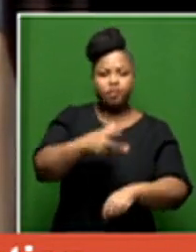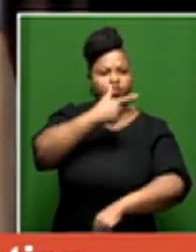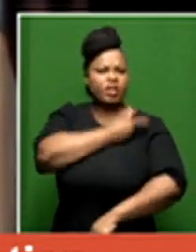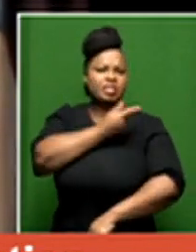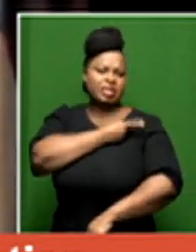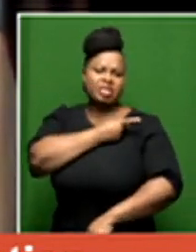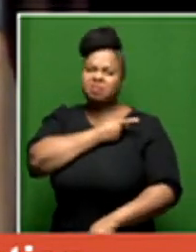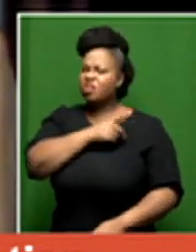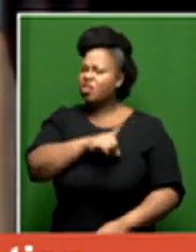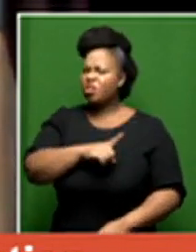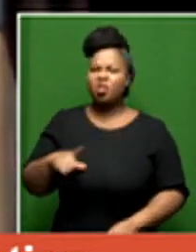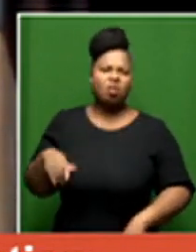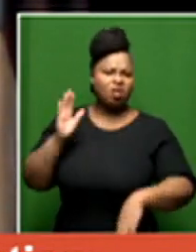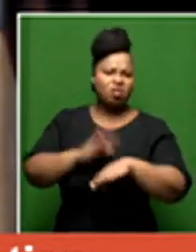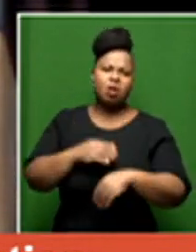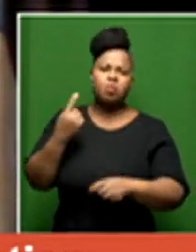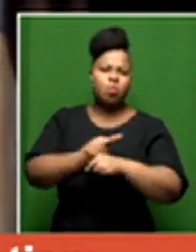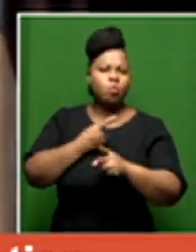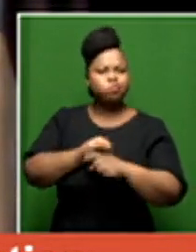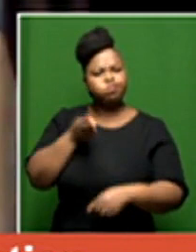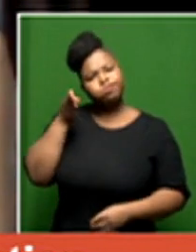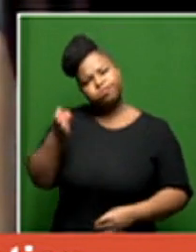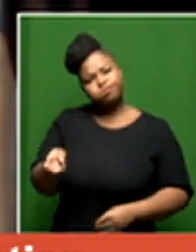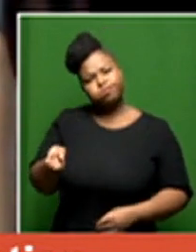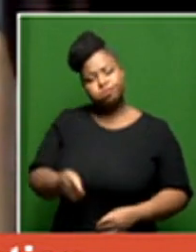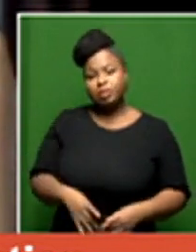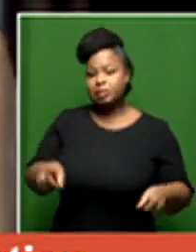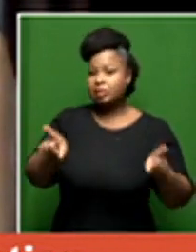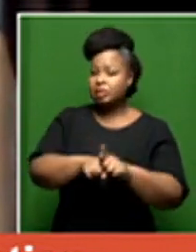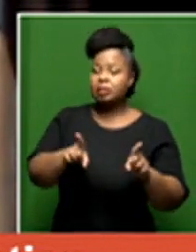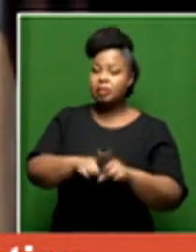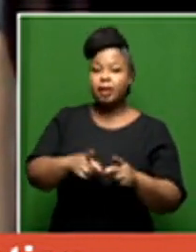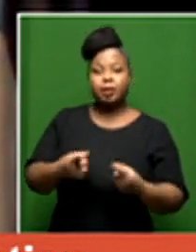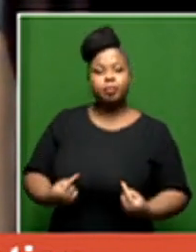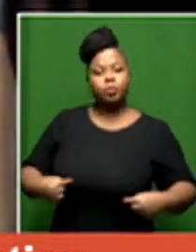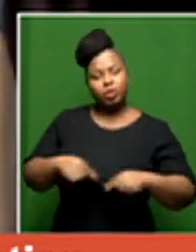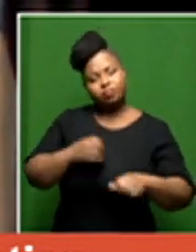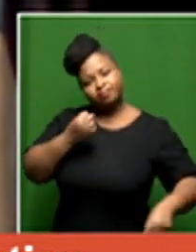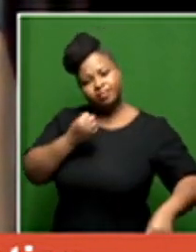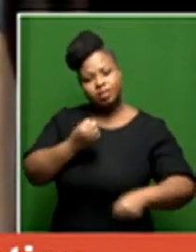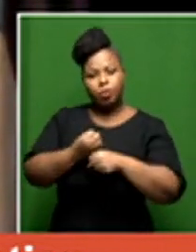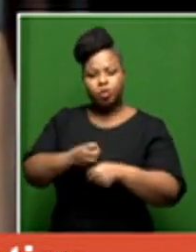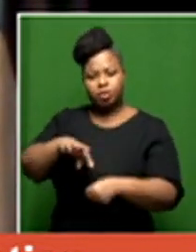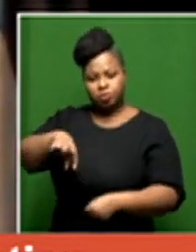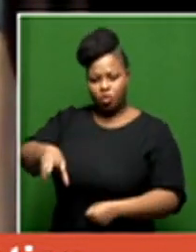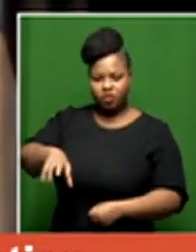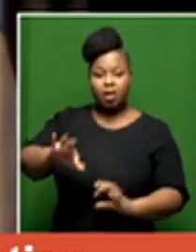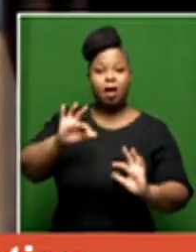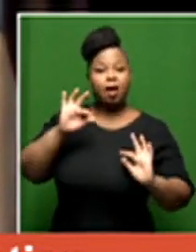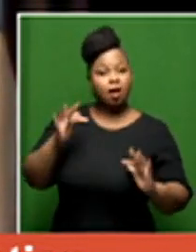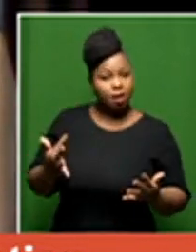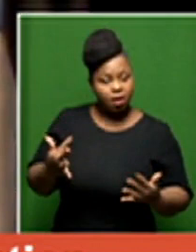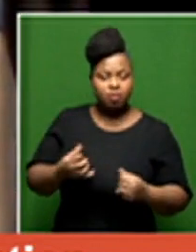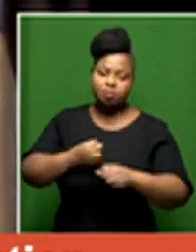vaccination has been there a long time ago, and it is even we even supported the provinces by making